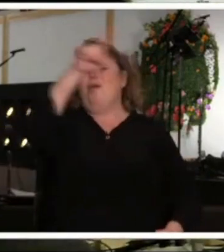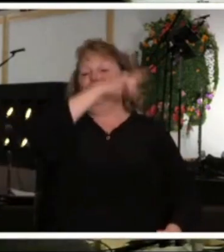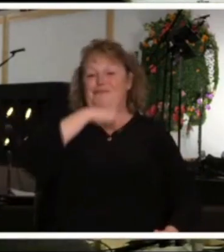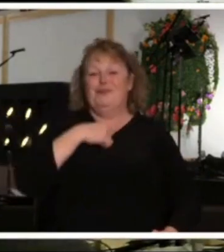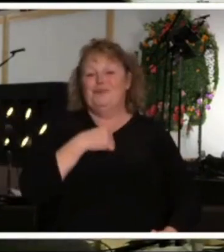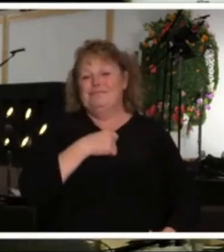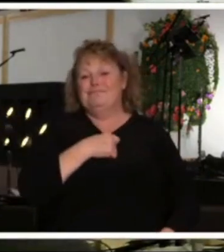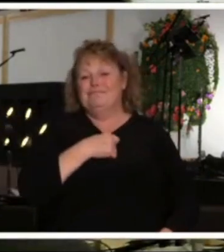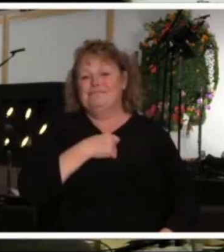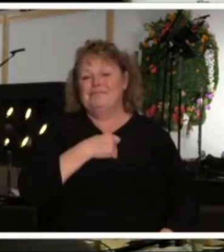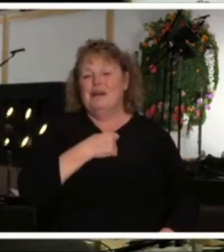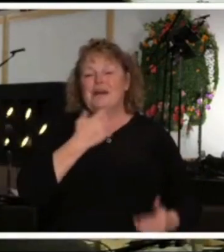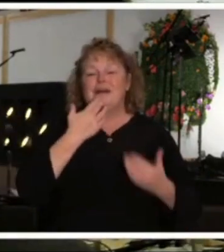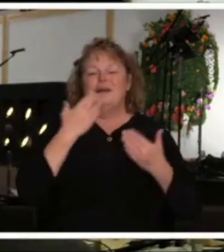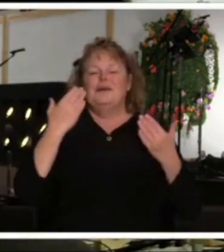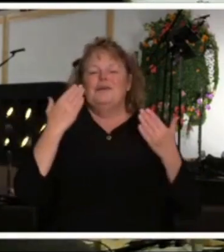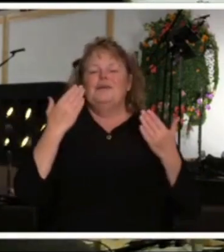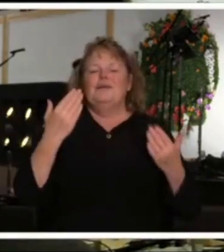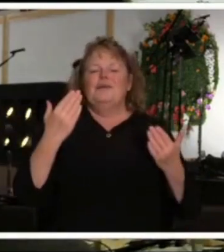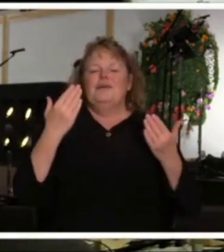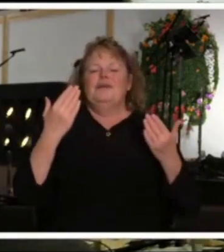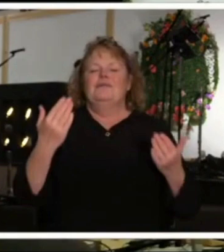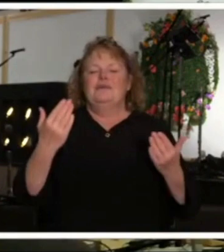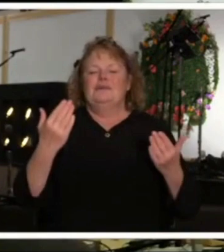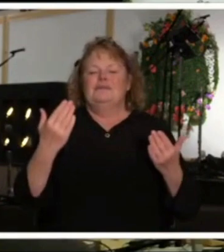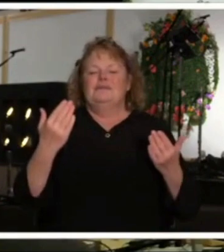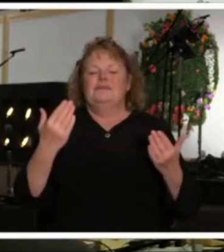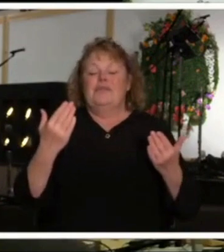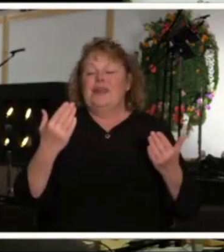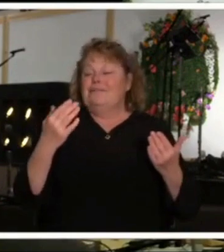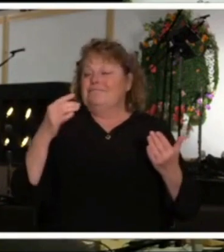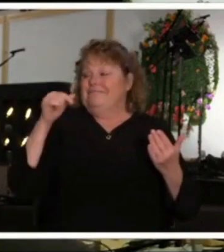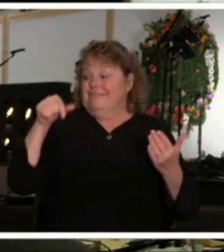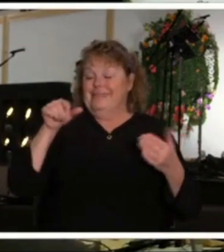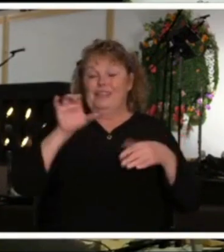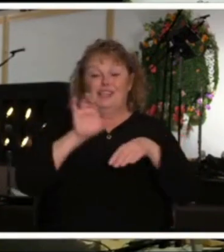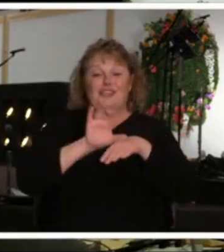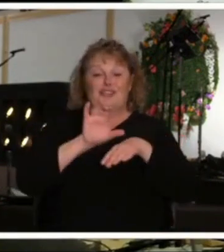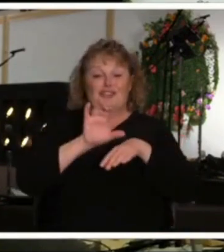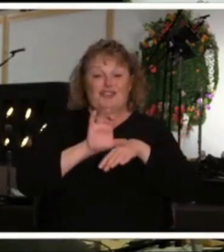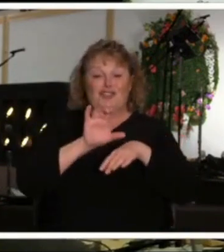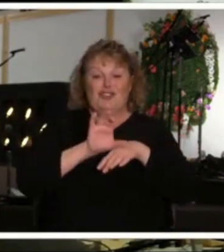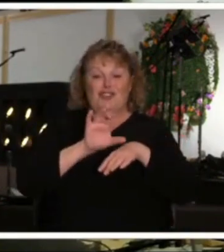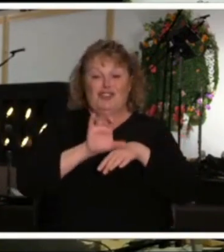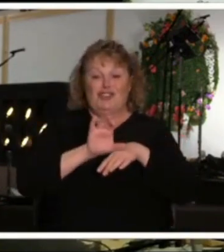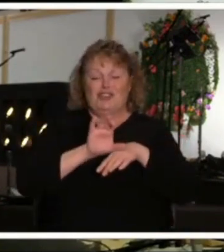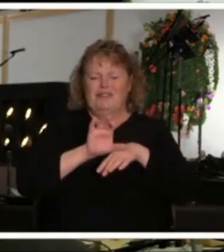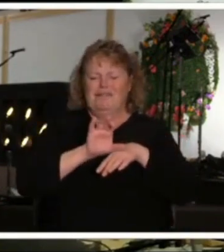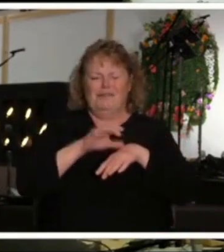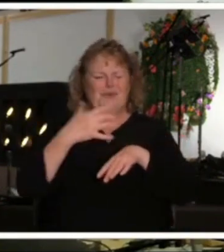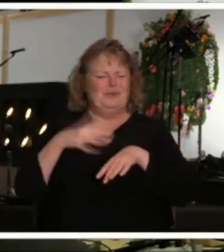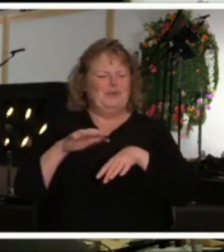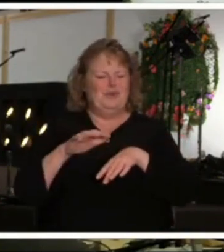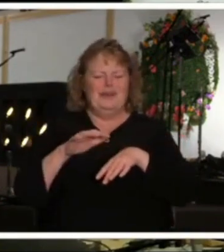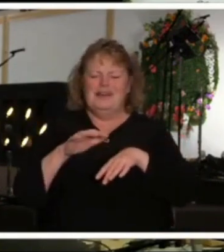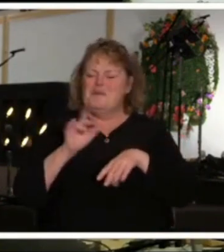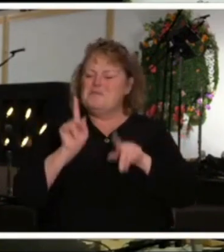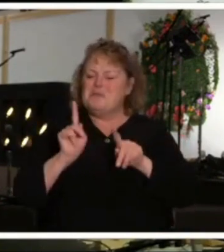I am so grateful that represented within this congregation is such generous